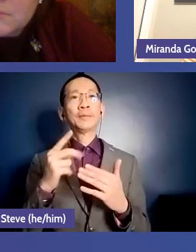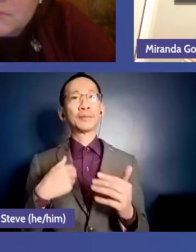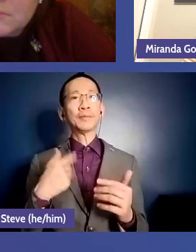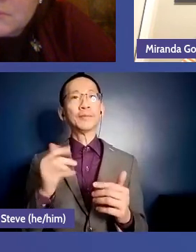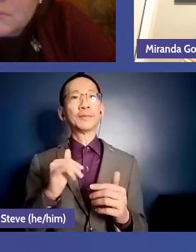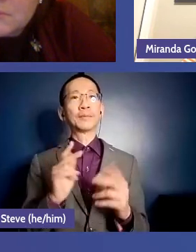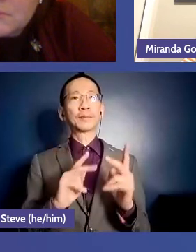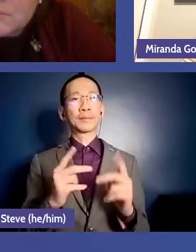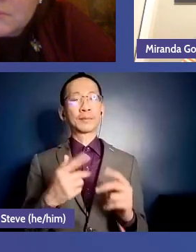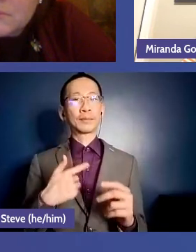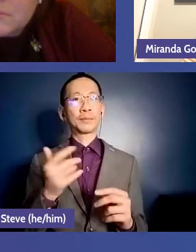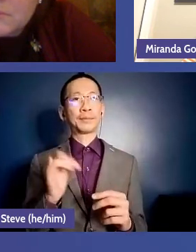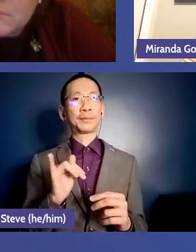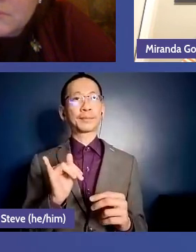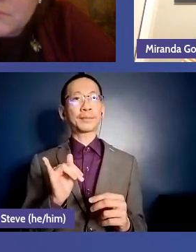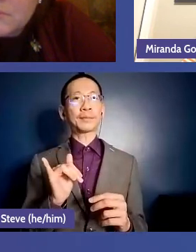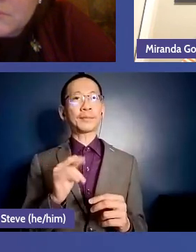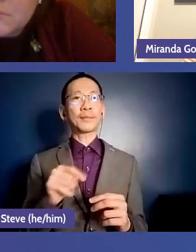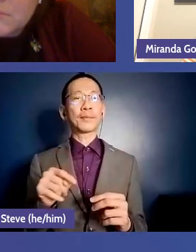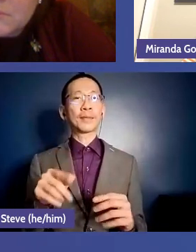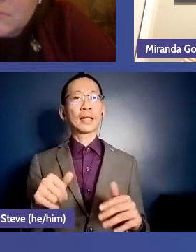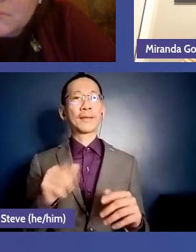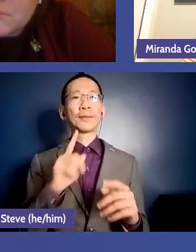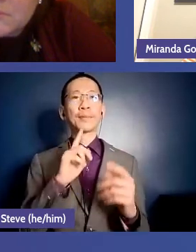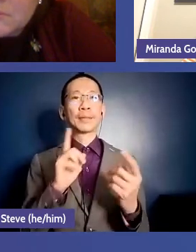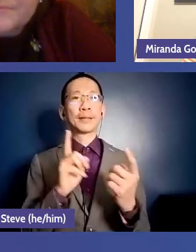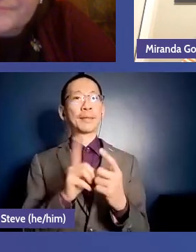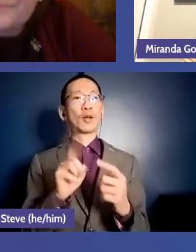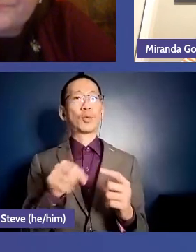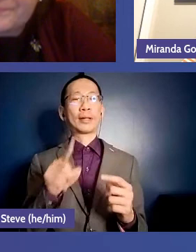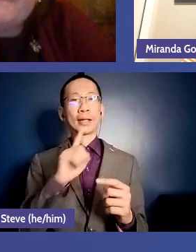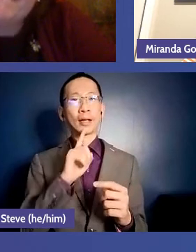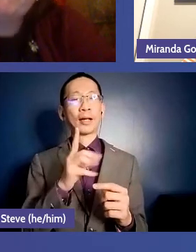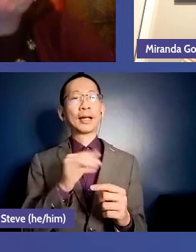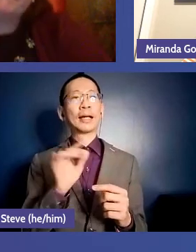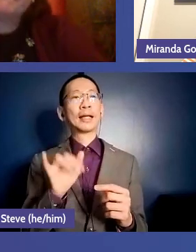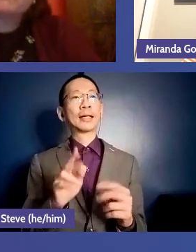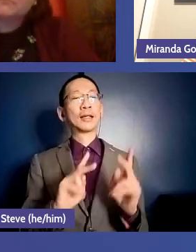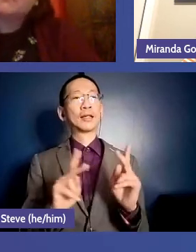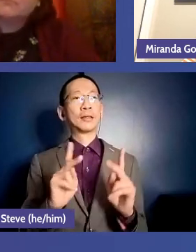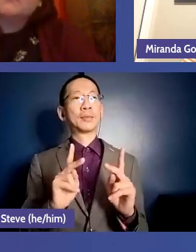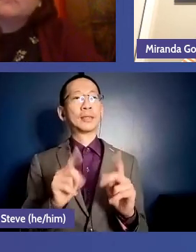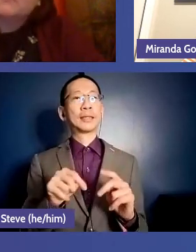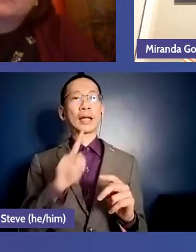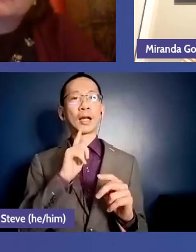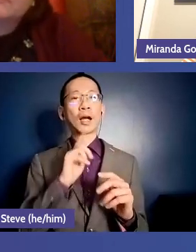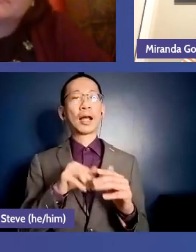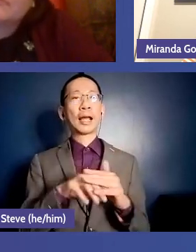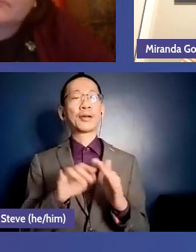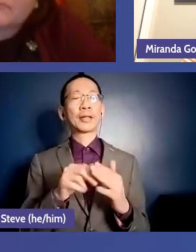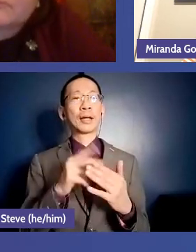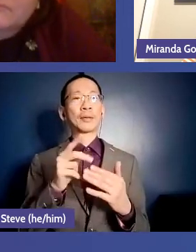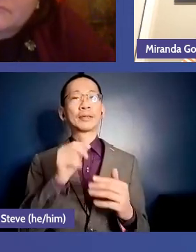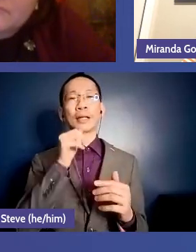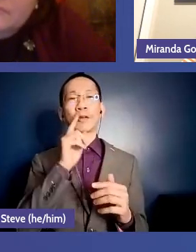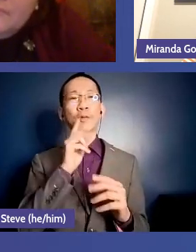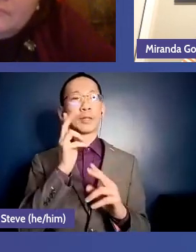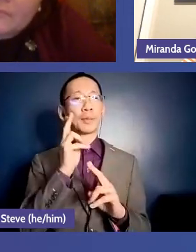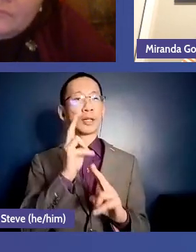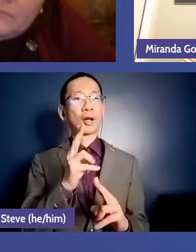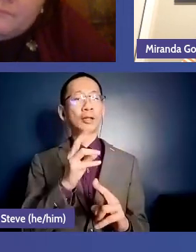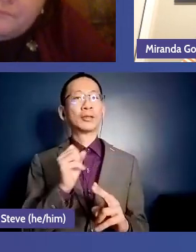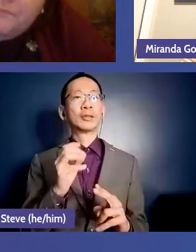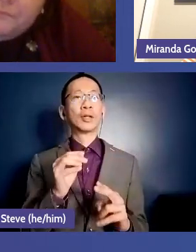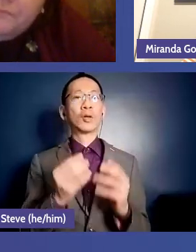people have felt like they haven't been met where they're at, right? And that they're the person that they are entering that program hasn't really been honored. And so